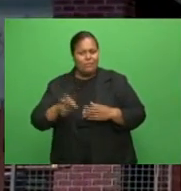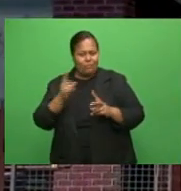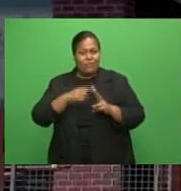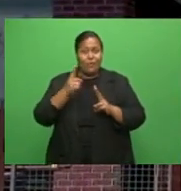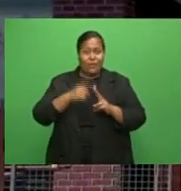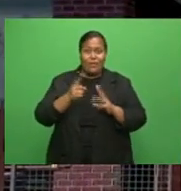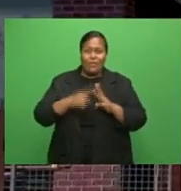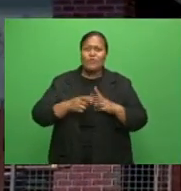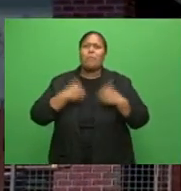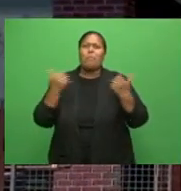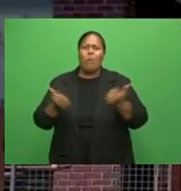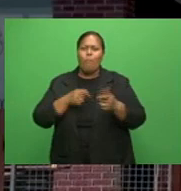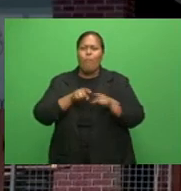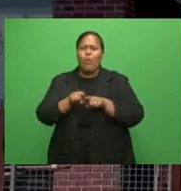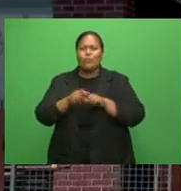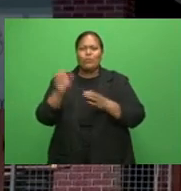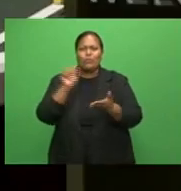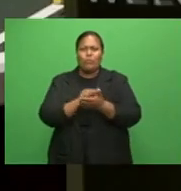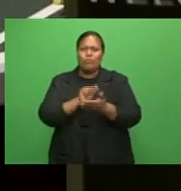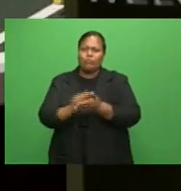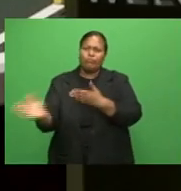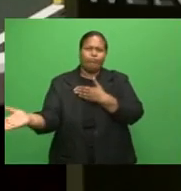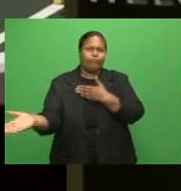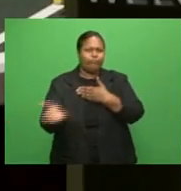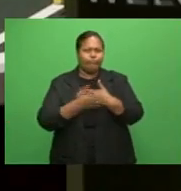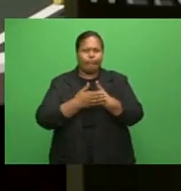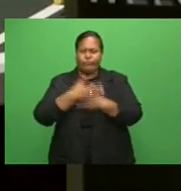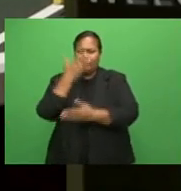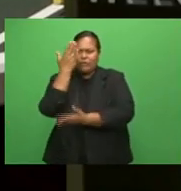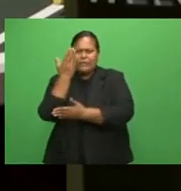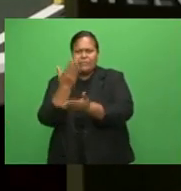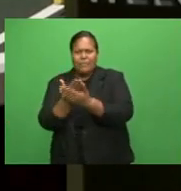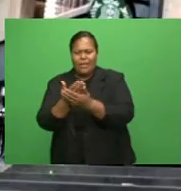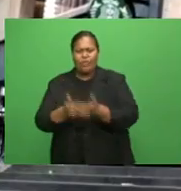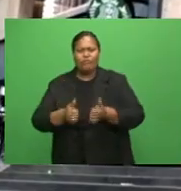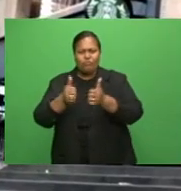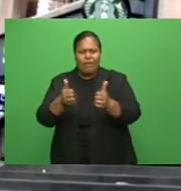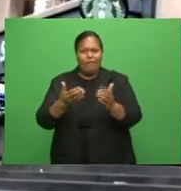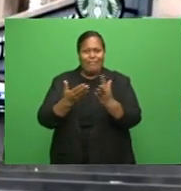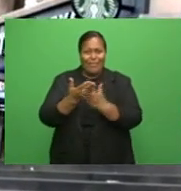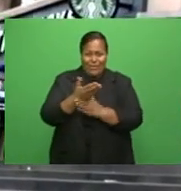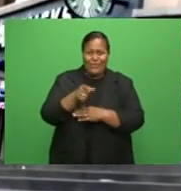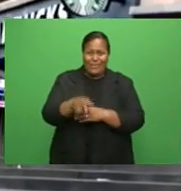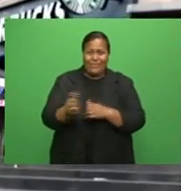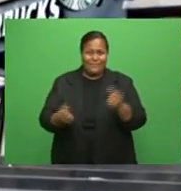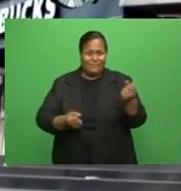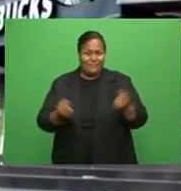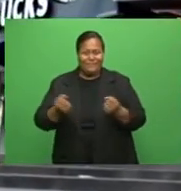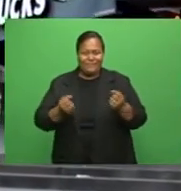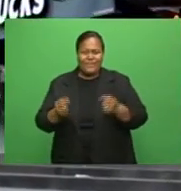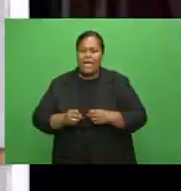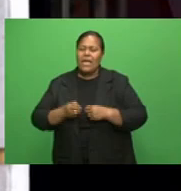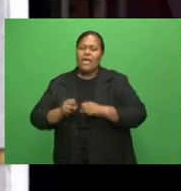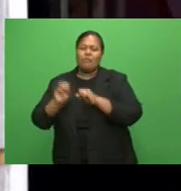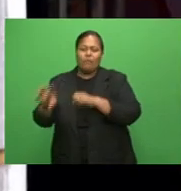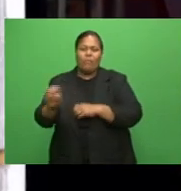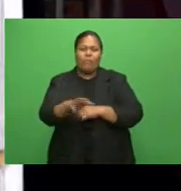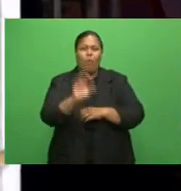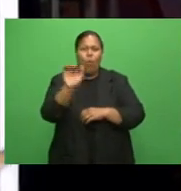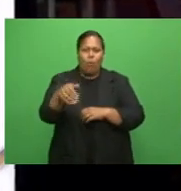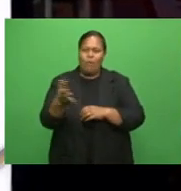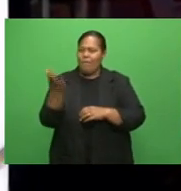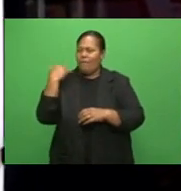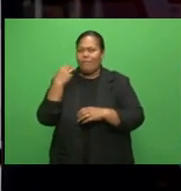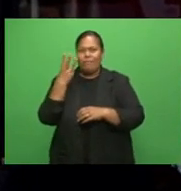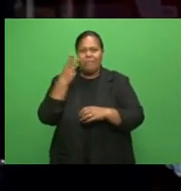food giant's global locations forced to rely heavily on drive-through and delivery during the past 3 months. International